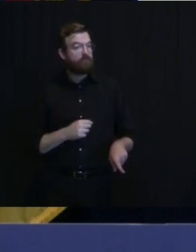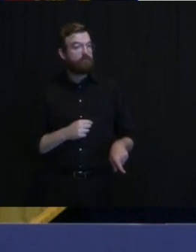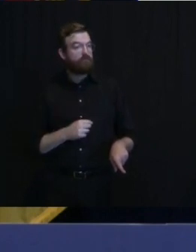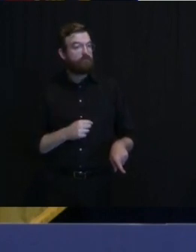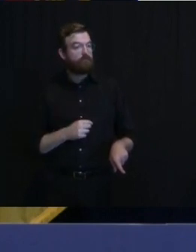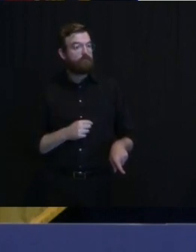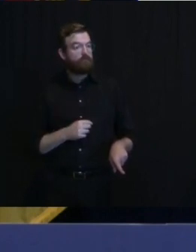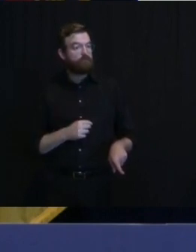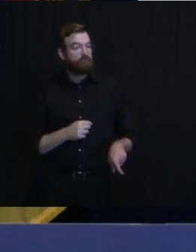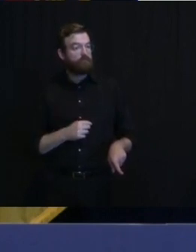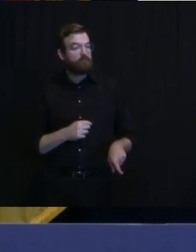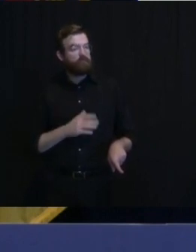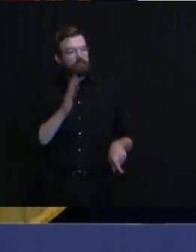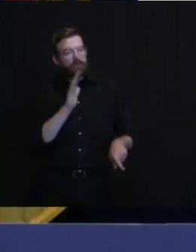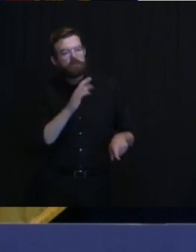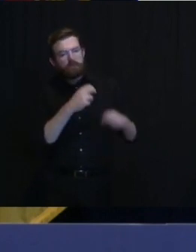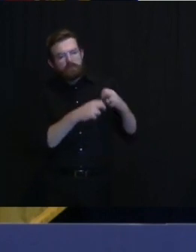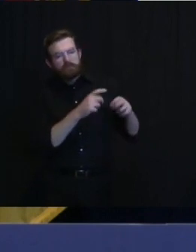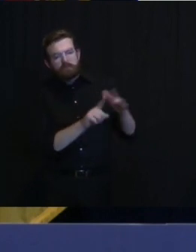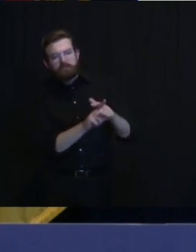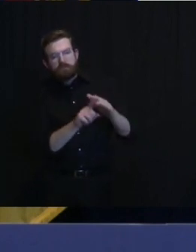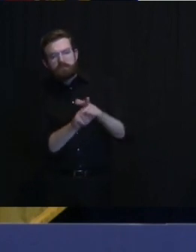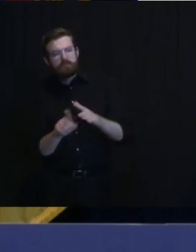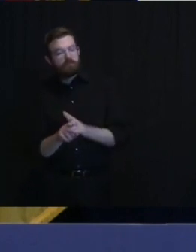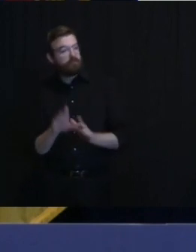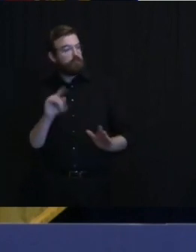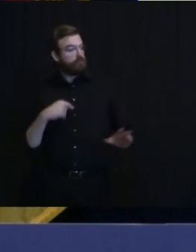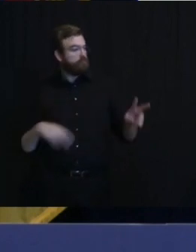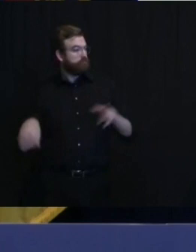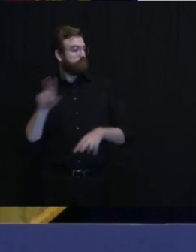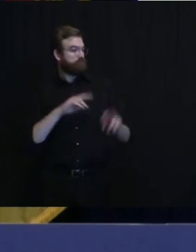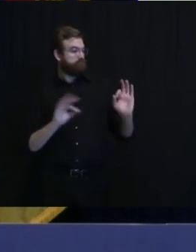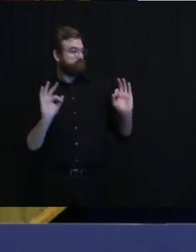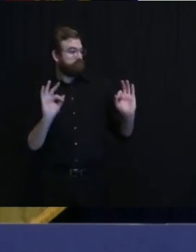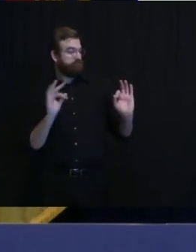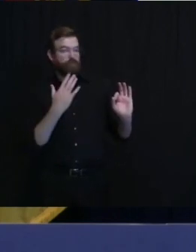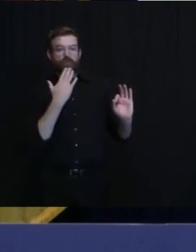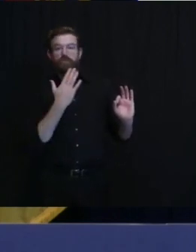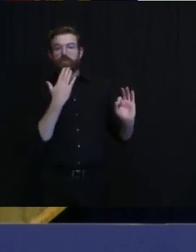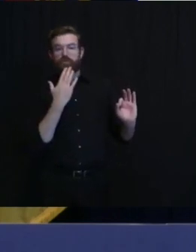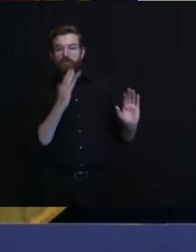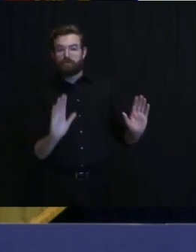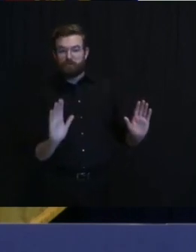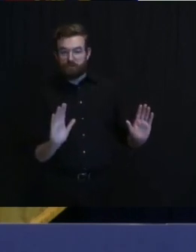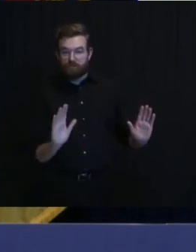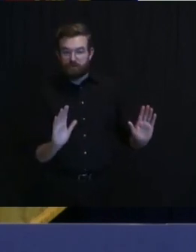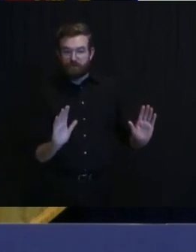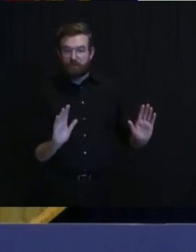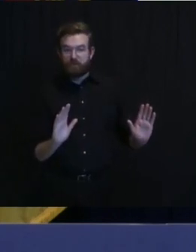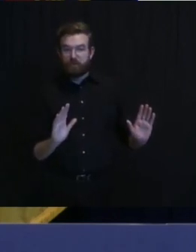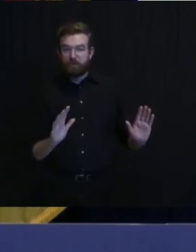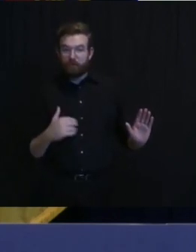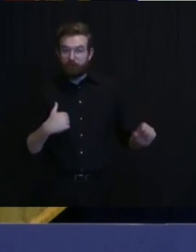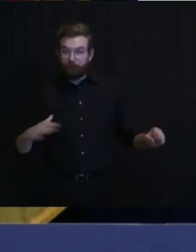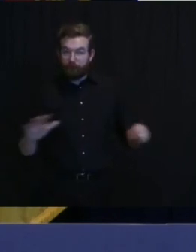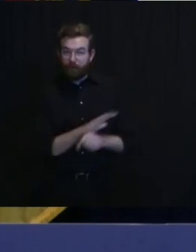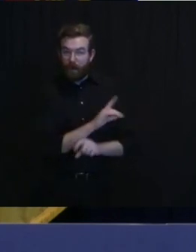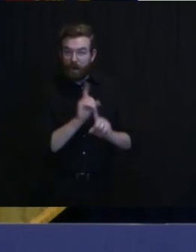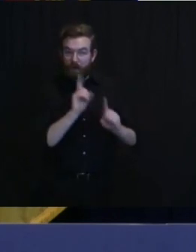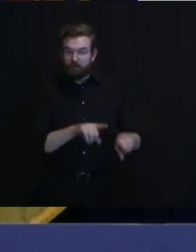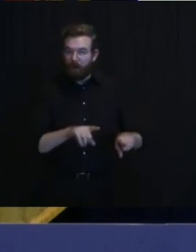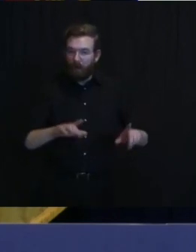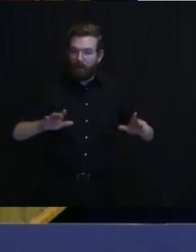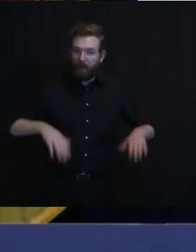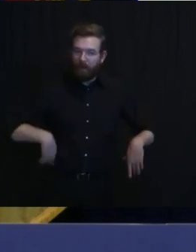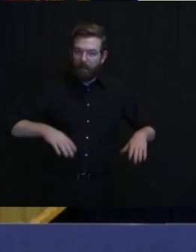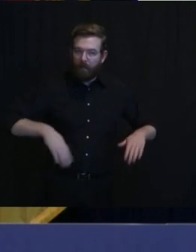complete answer. As you know, we extended the period to 7 days from the postmark date. It had to be postmarked as of